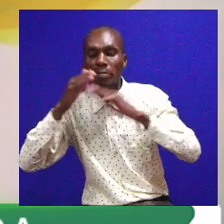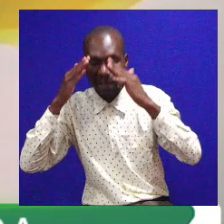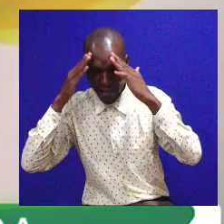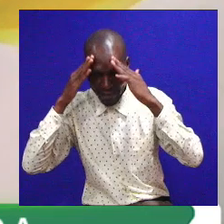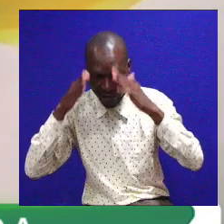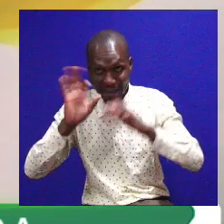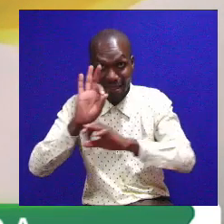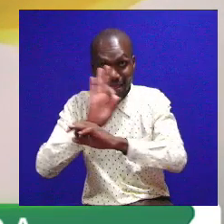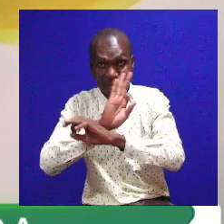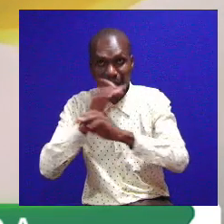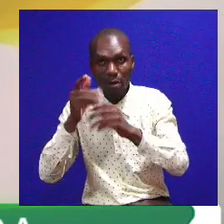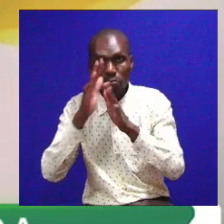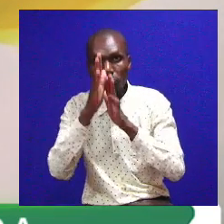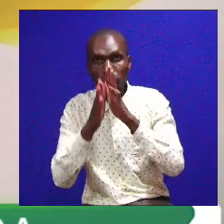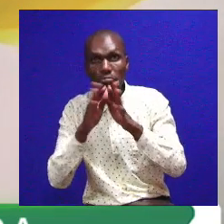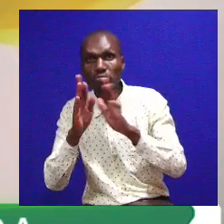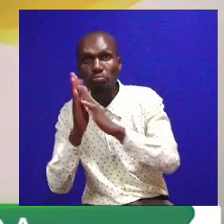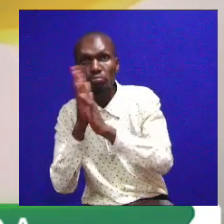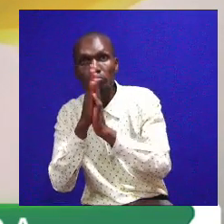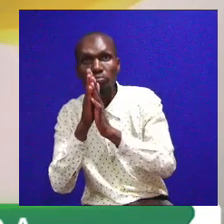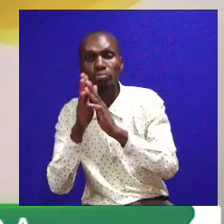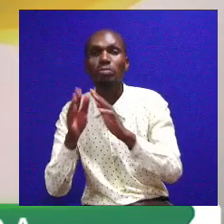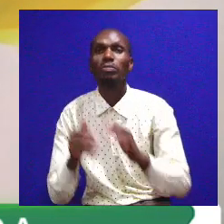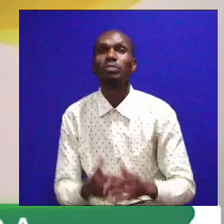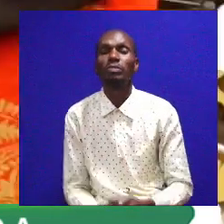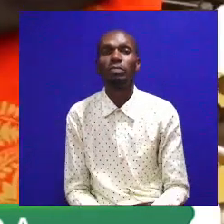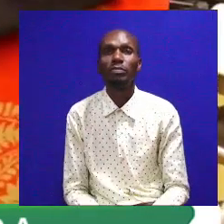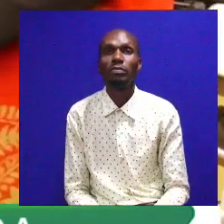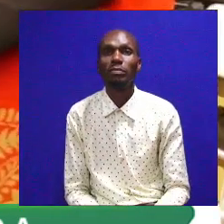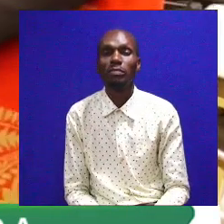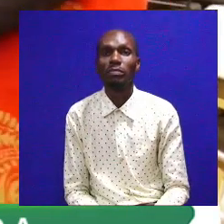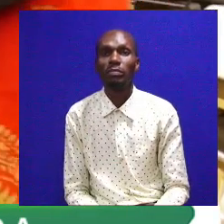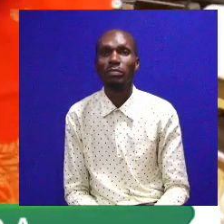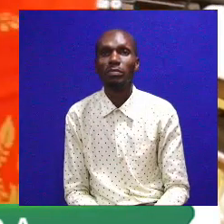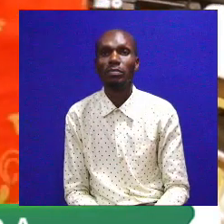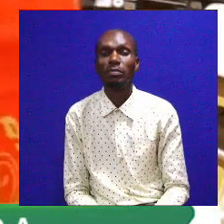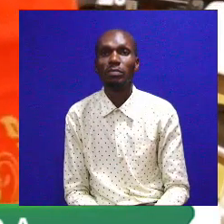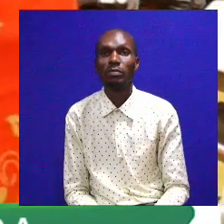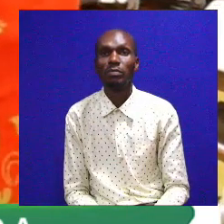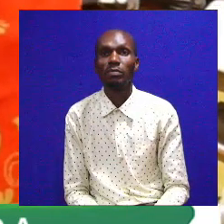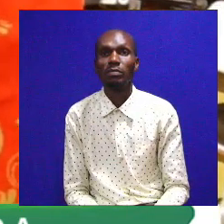yuo na gotuwali gani roboti rokubwatia.